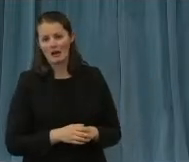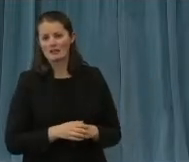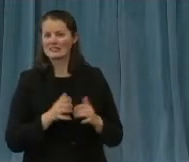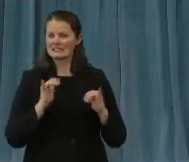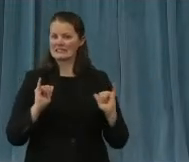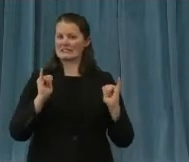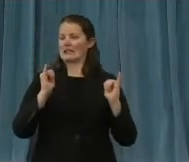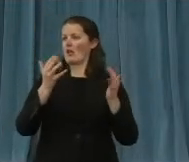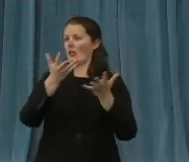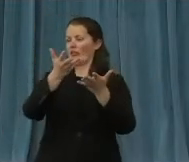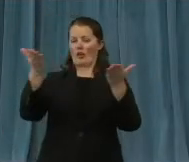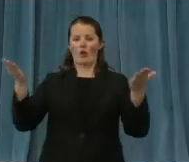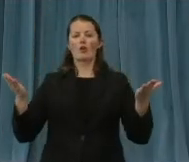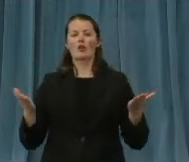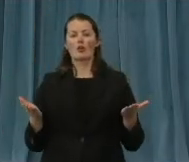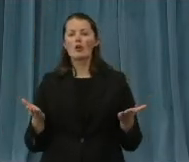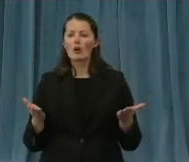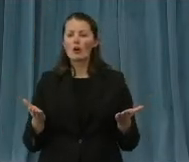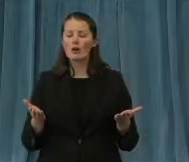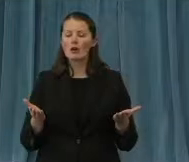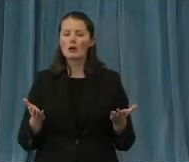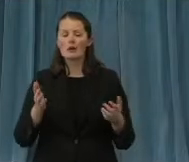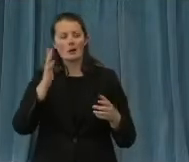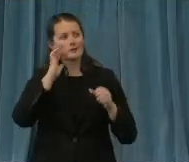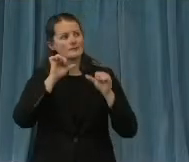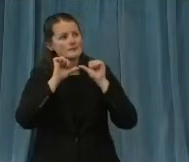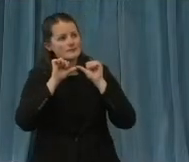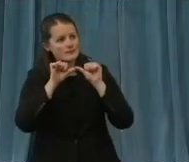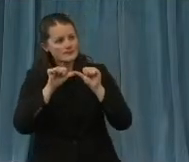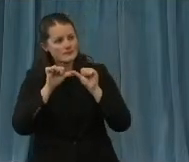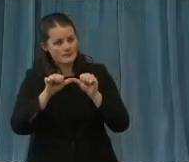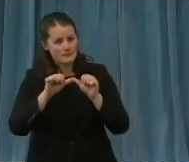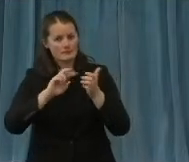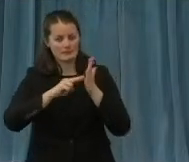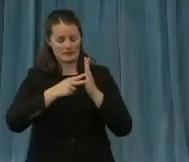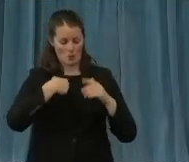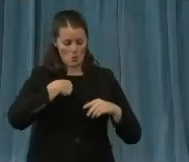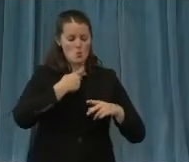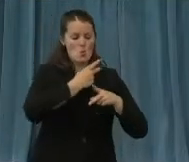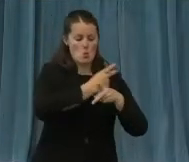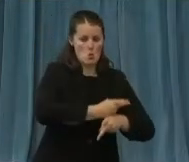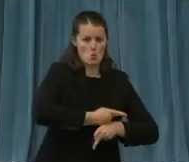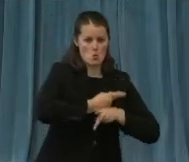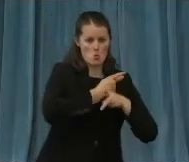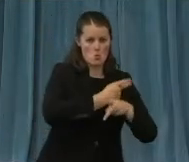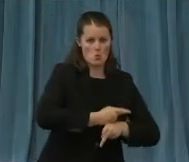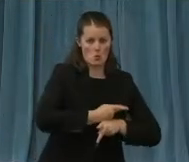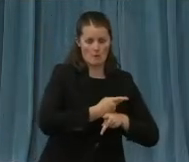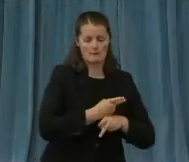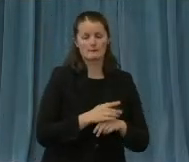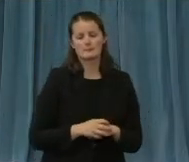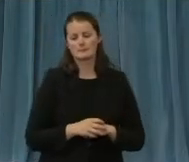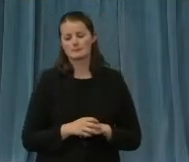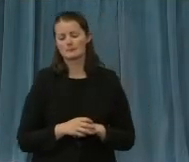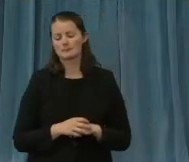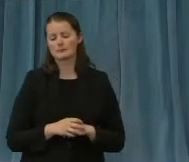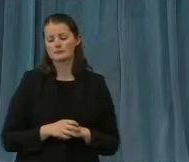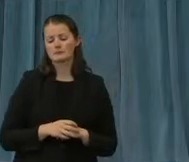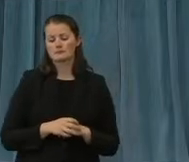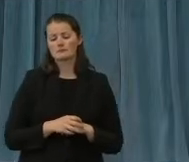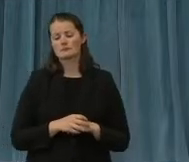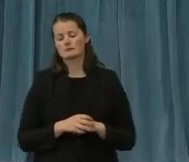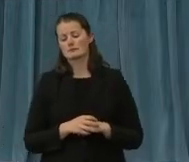remains and will remain until doctors and medical experts find an approved treatment and develop a vaccine. So